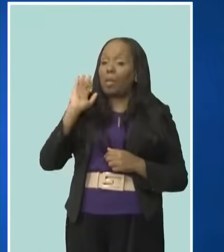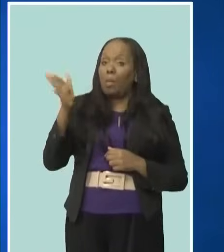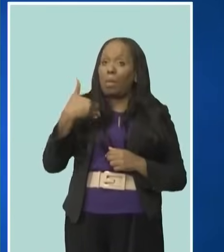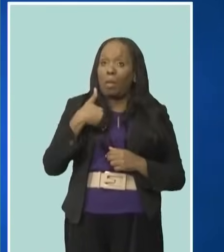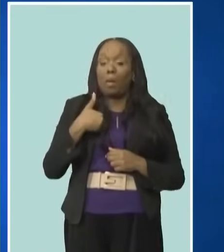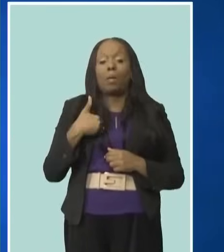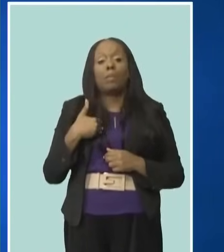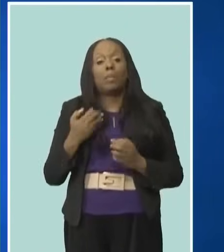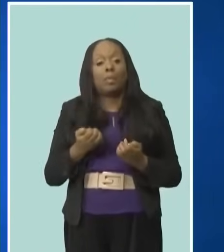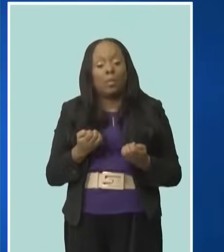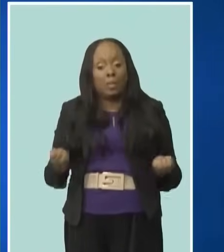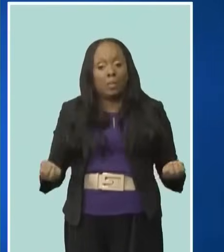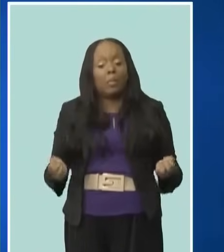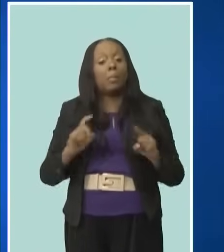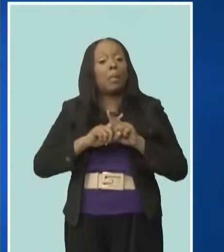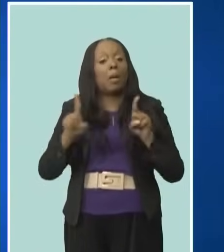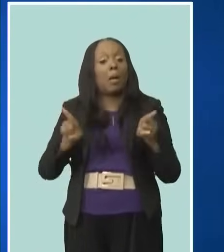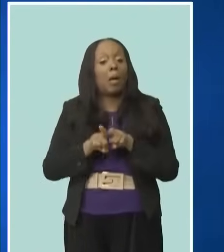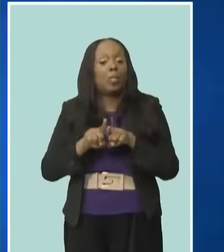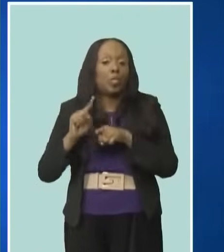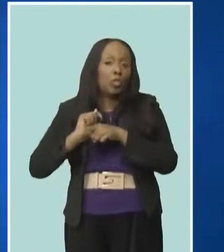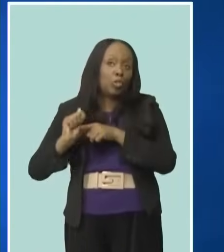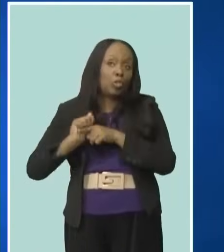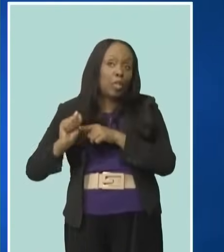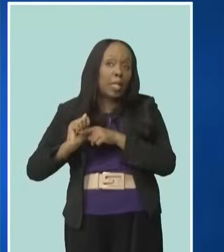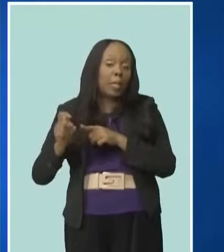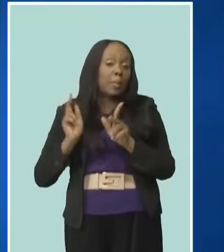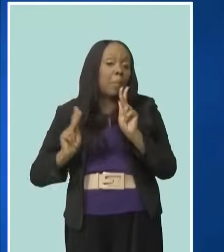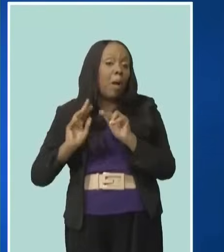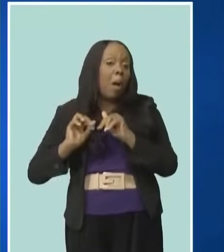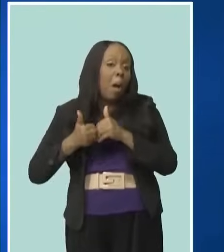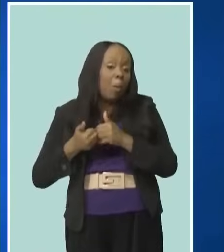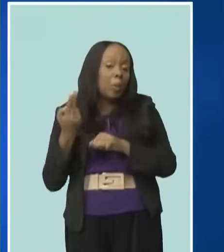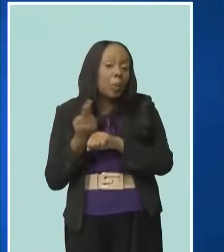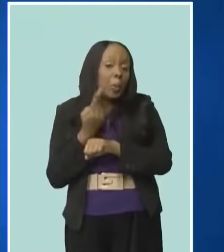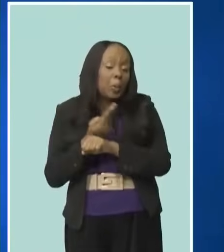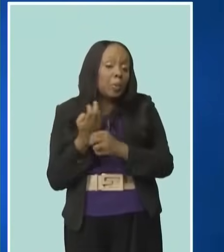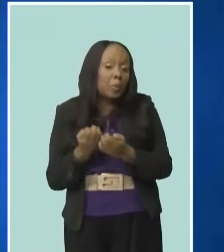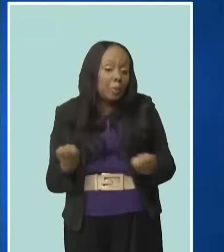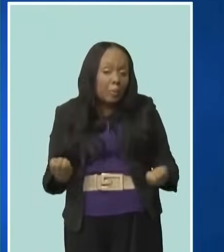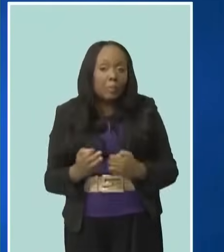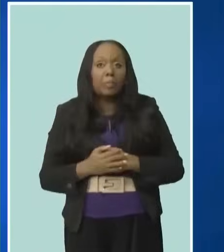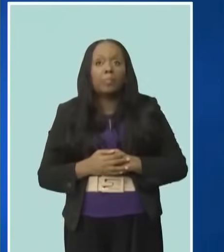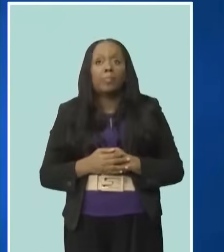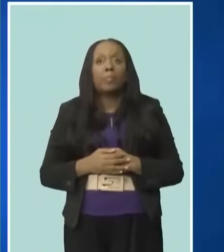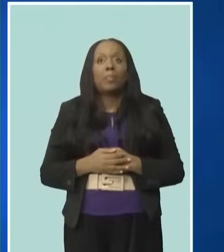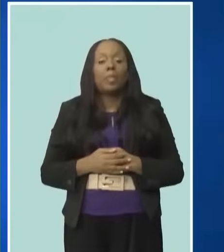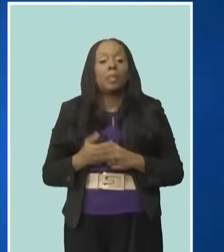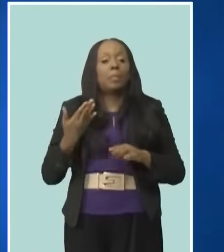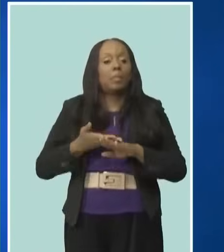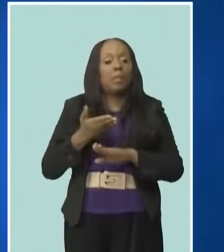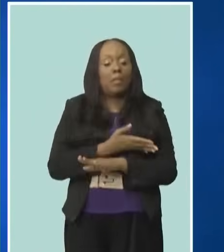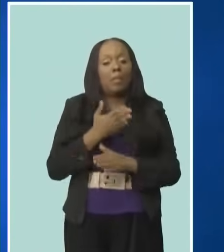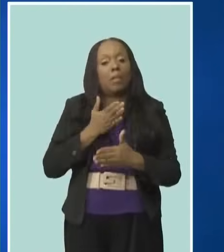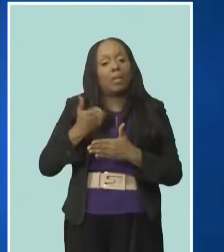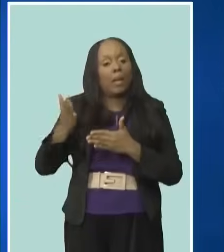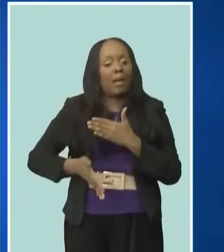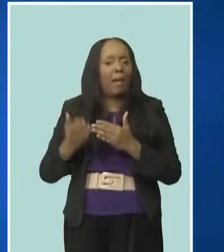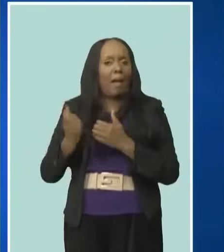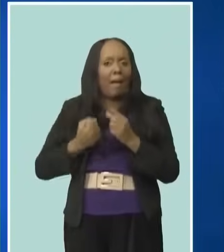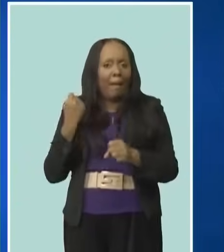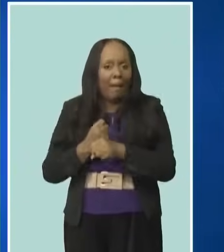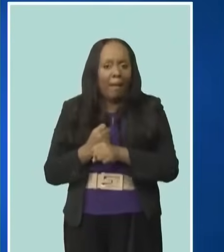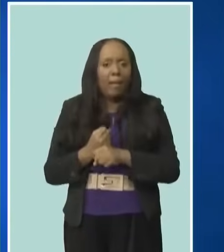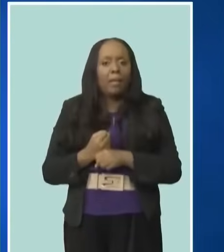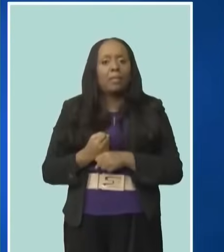training of the persons will take place, and I therefore anticipate that well before the end of this calendar year, that